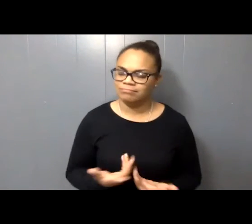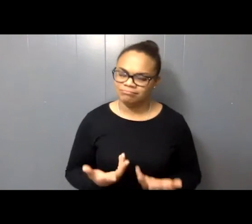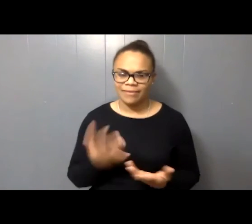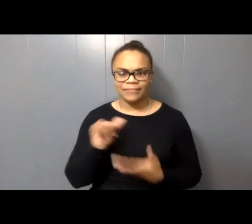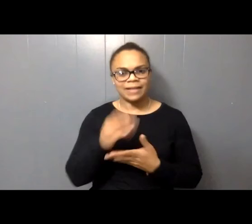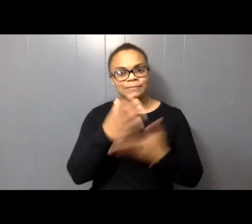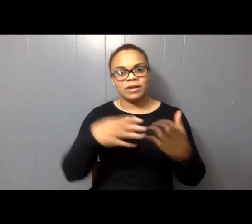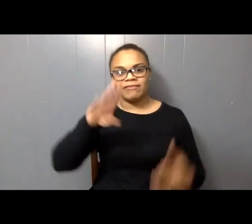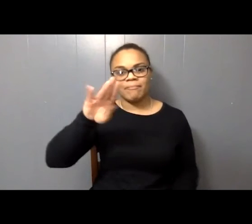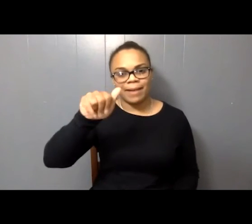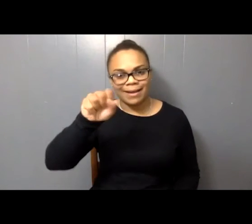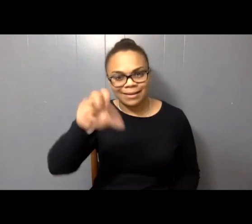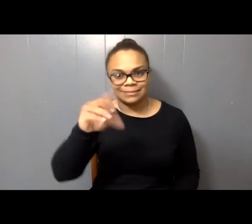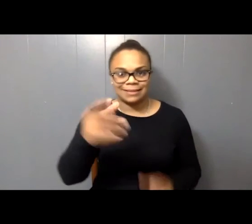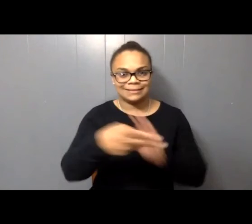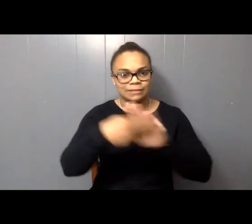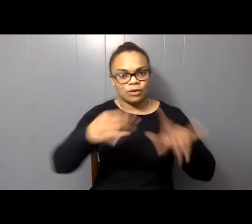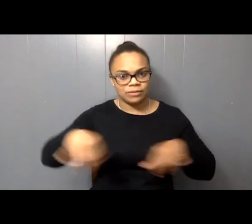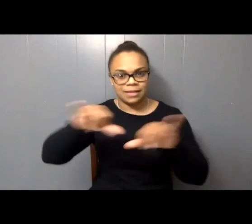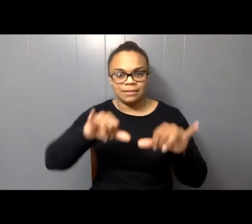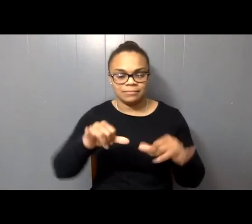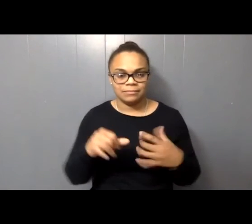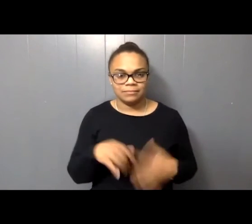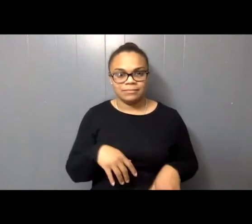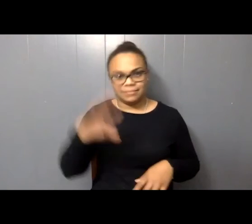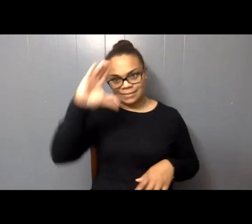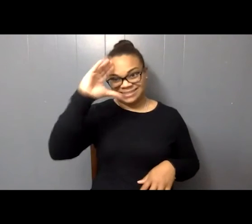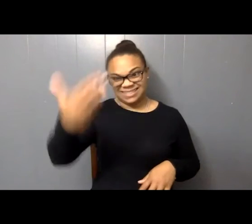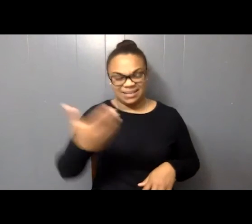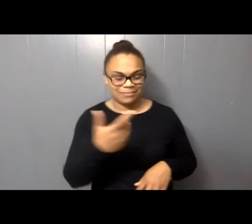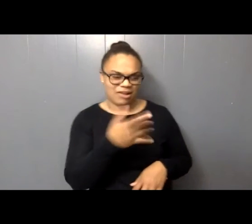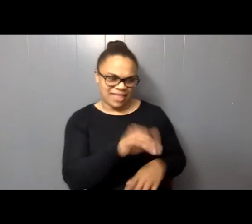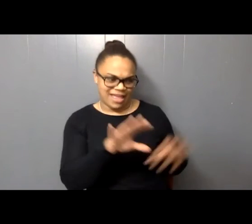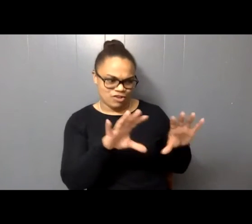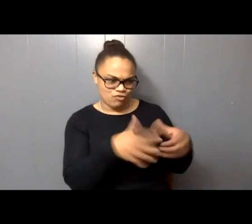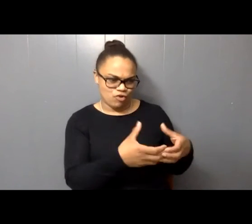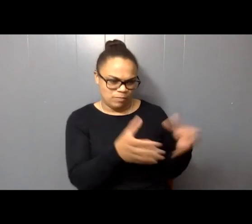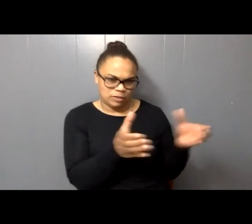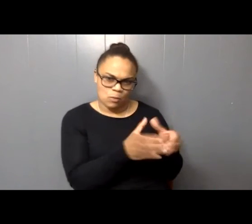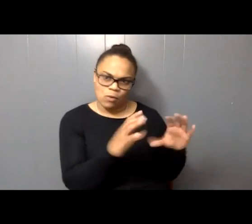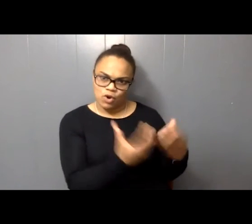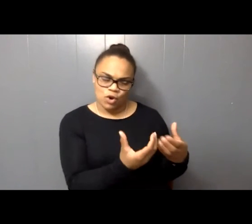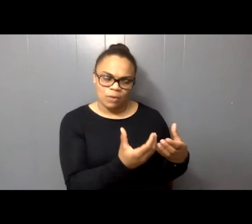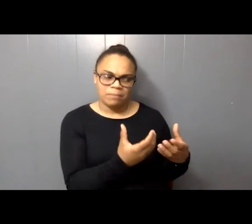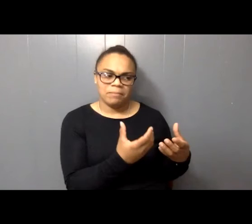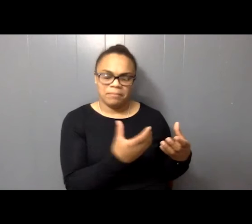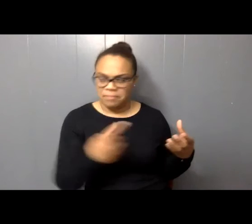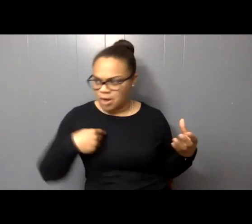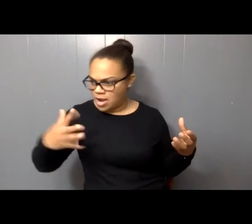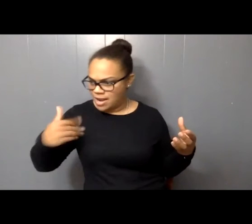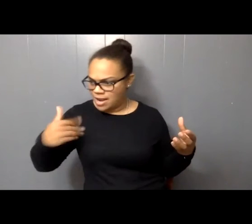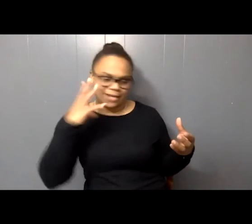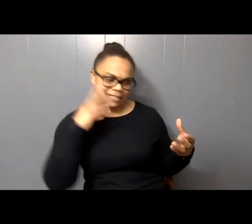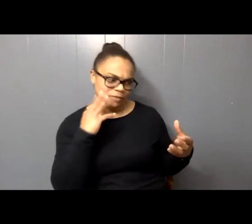less people of that group, it's easier to make broad generalizations like that based off of one experience. And so you want to make sure